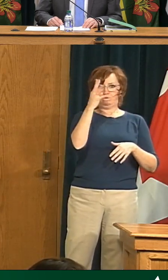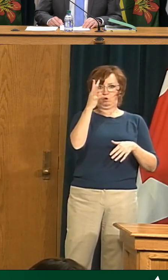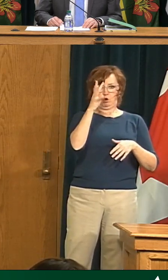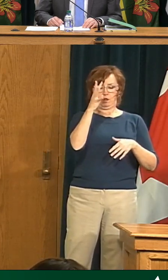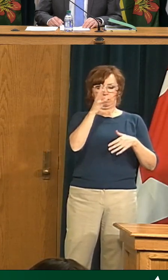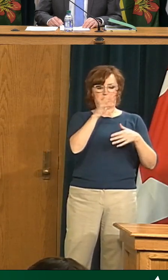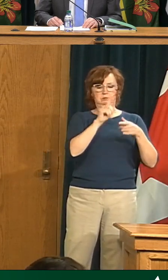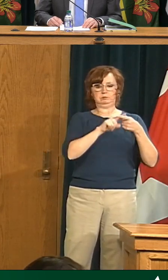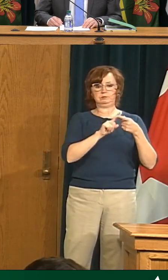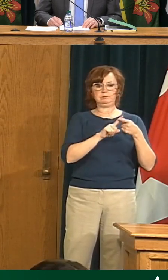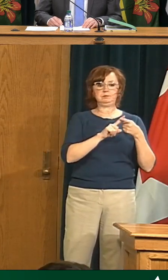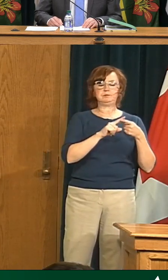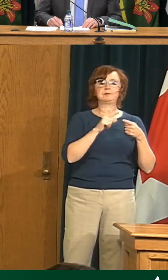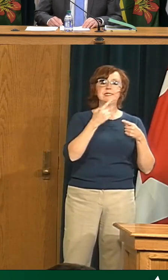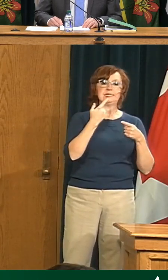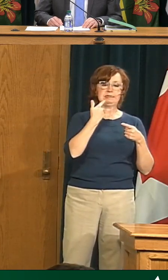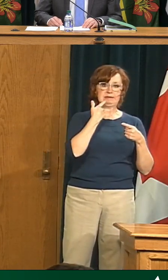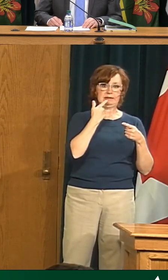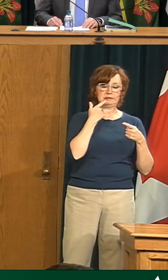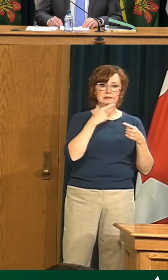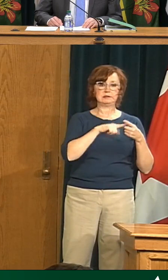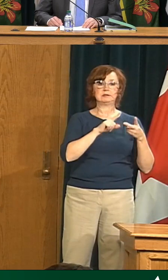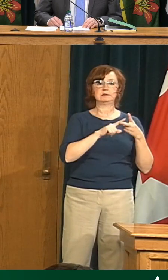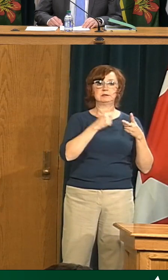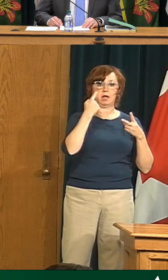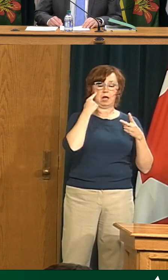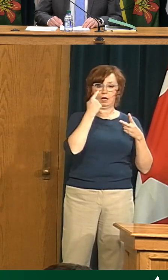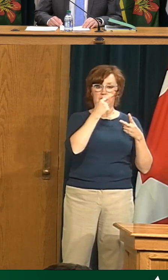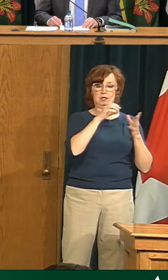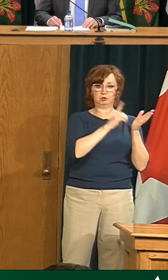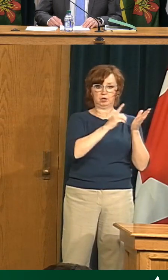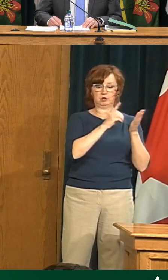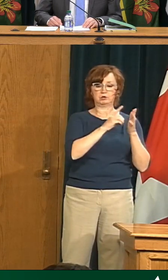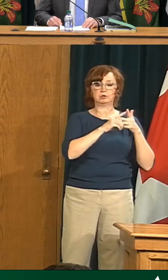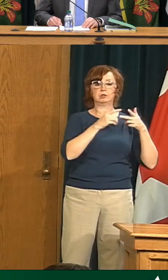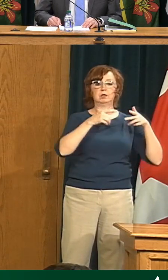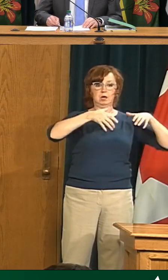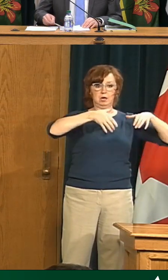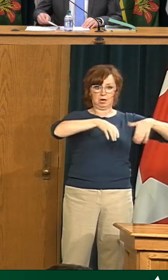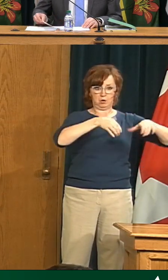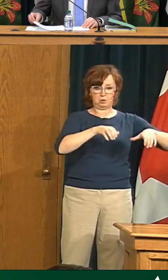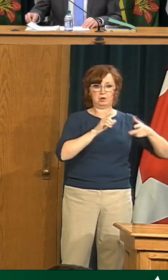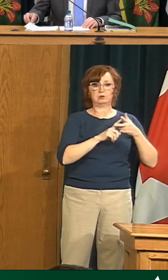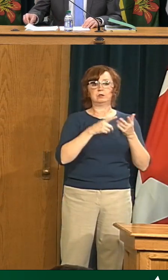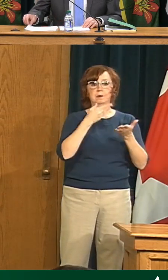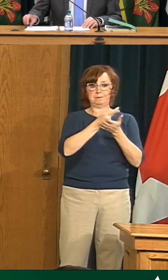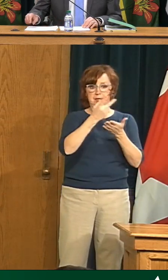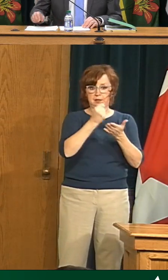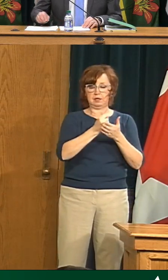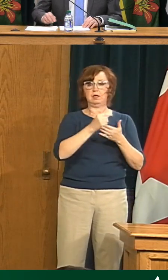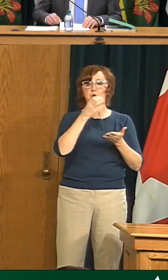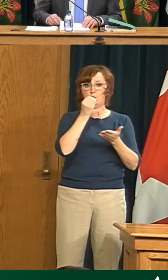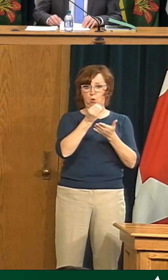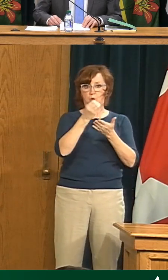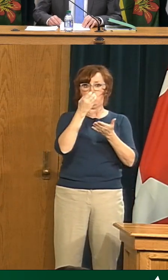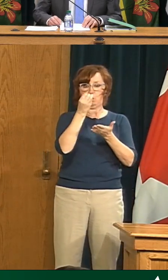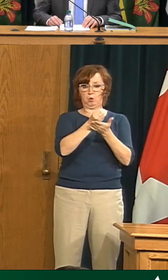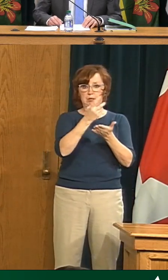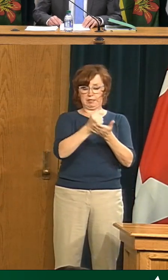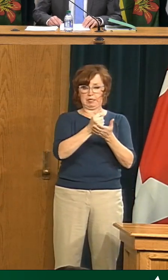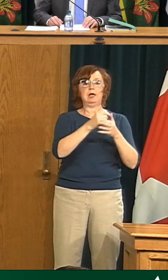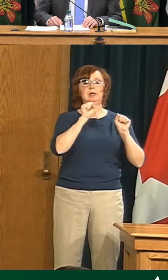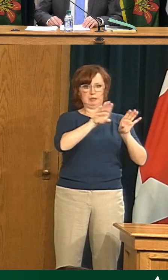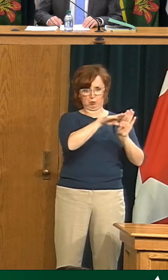such as dentists, optometrists, opticians, chiropractors, physical therapists, and occupational therapists will be allowed to